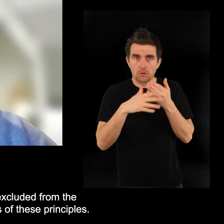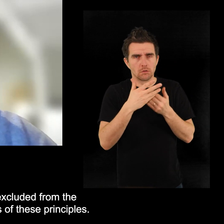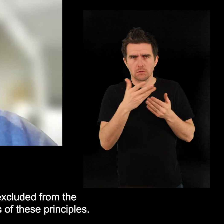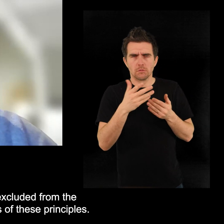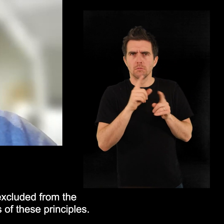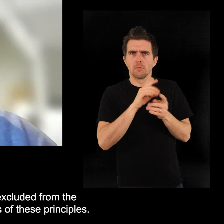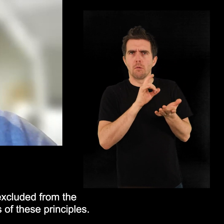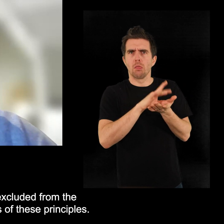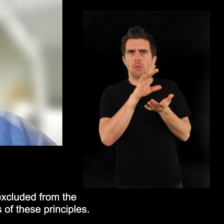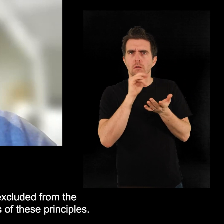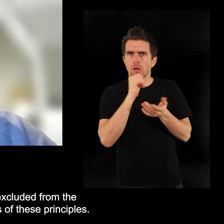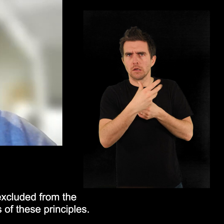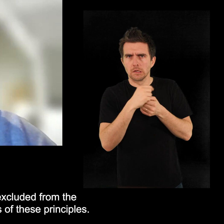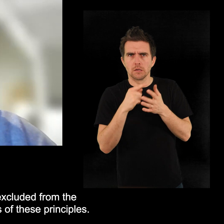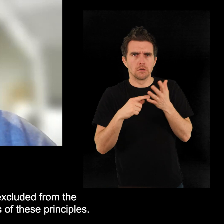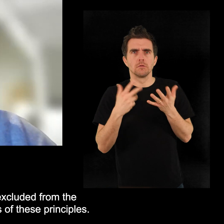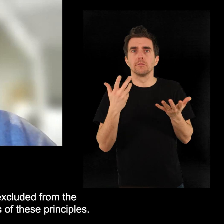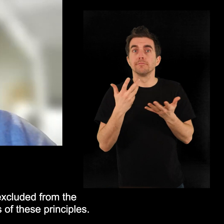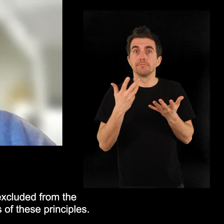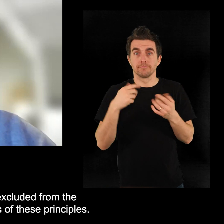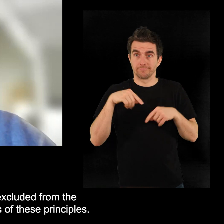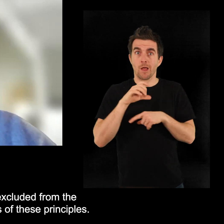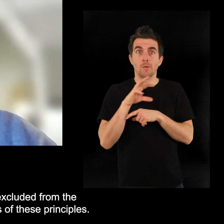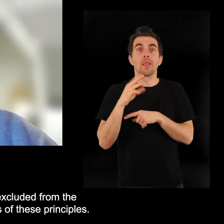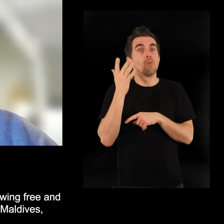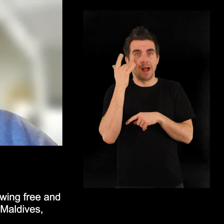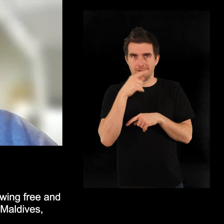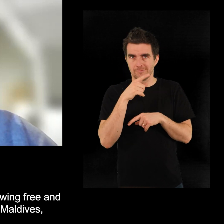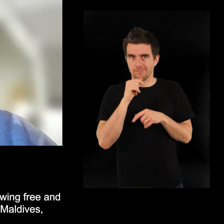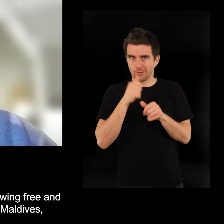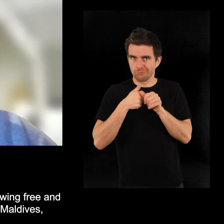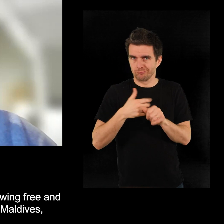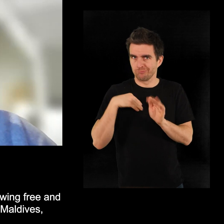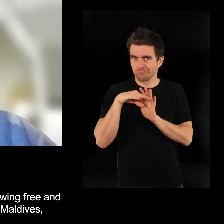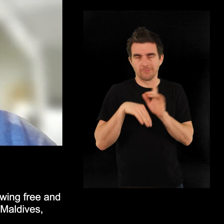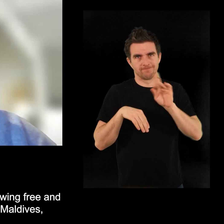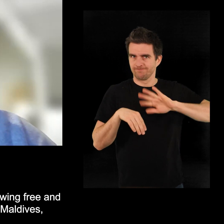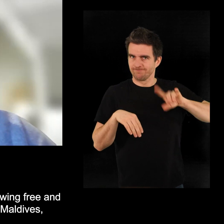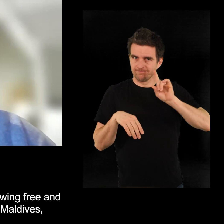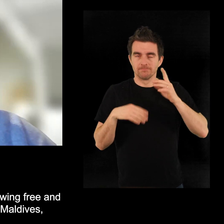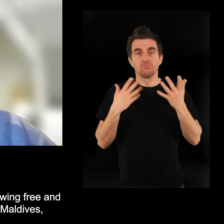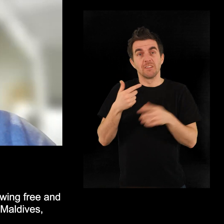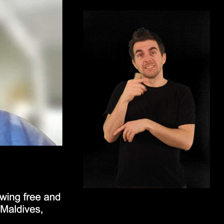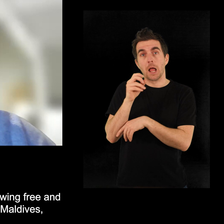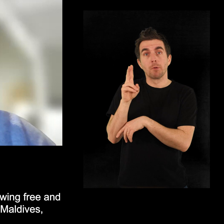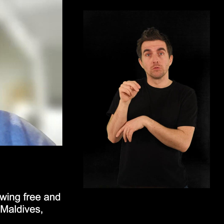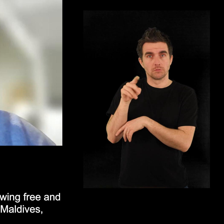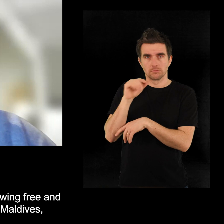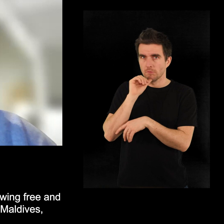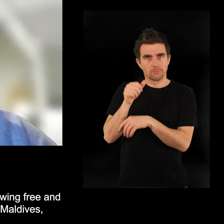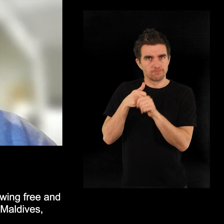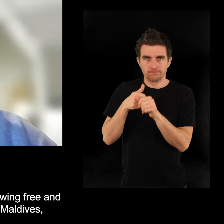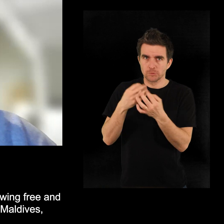excluded from the Commonwealth for breaches of these principles. Currently, Gabon for not following free and fair